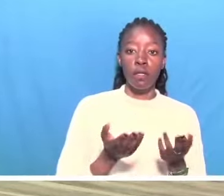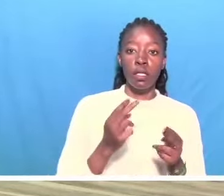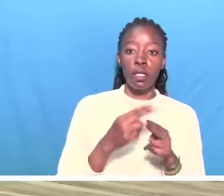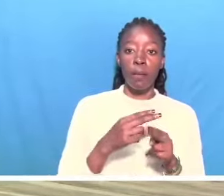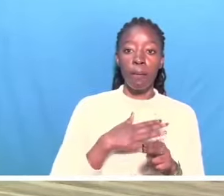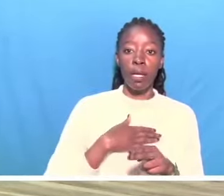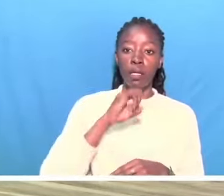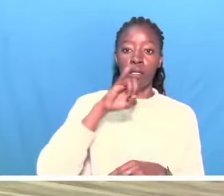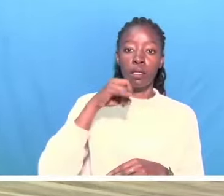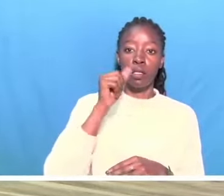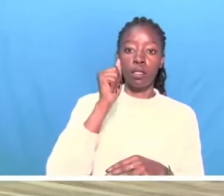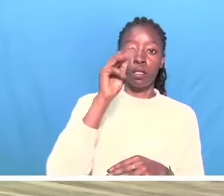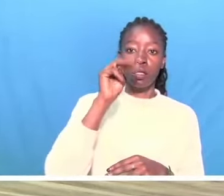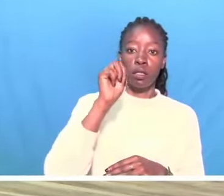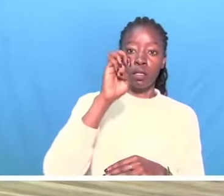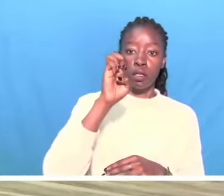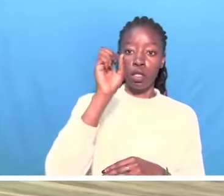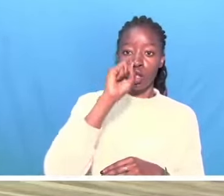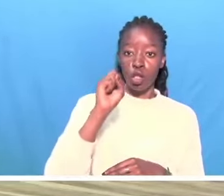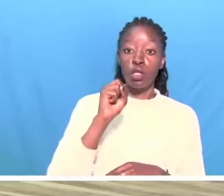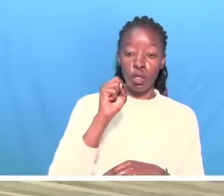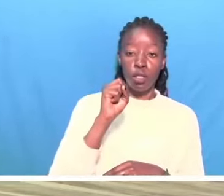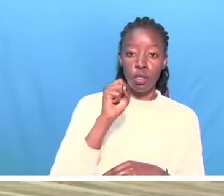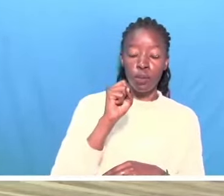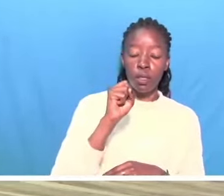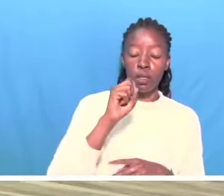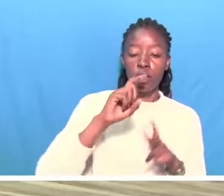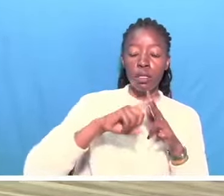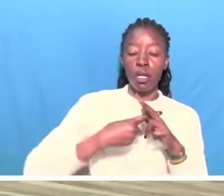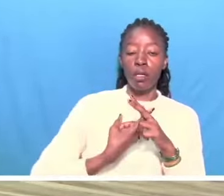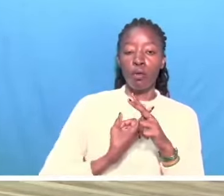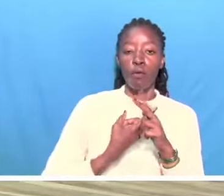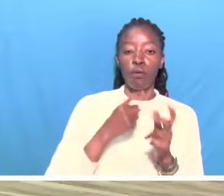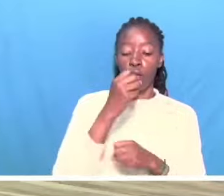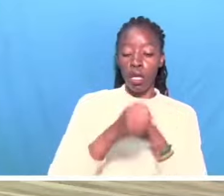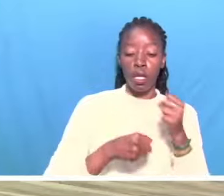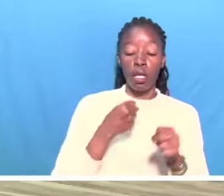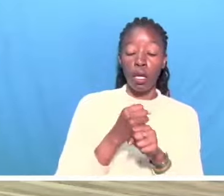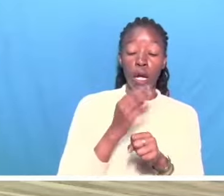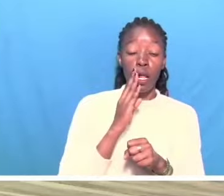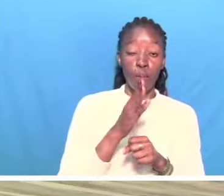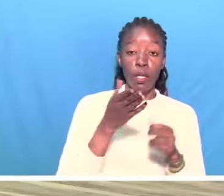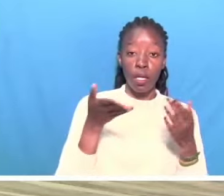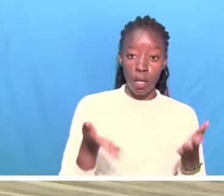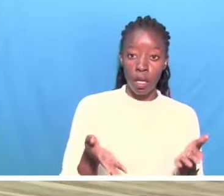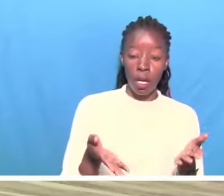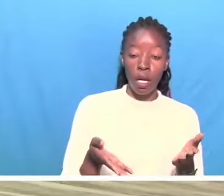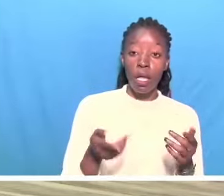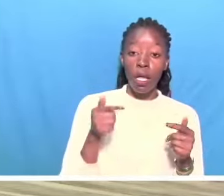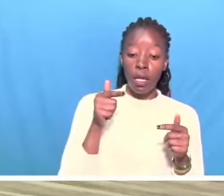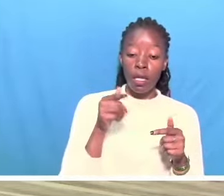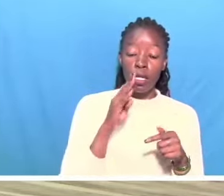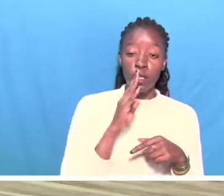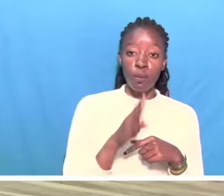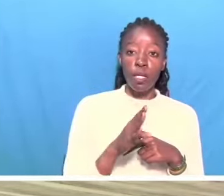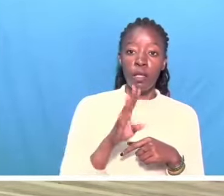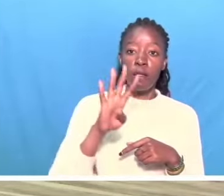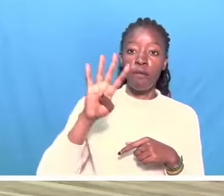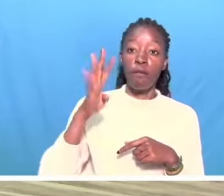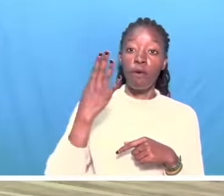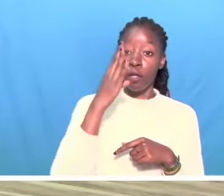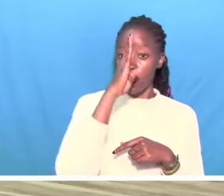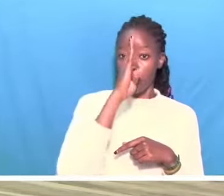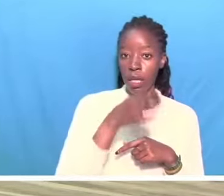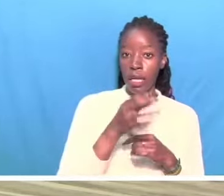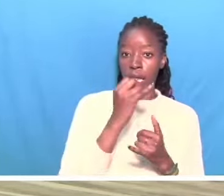Kanye. I've been here since the beginning of the year, this being the fourth Sunday and